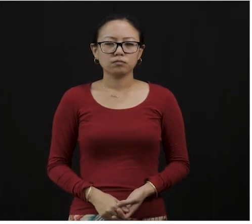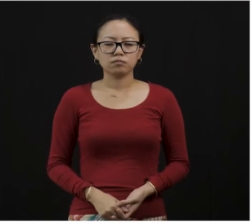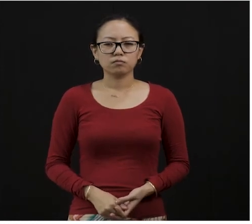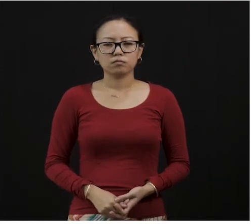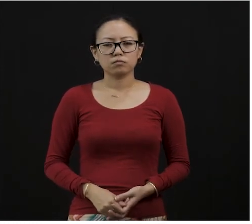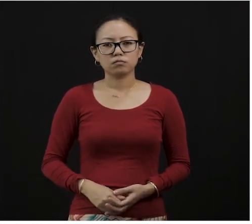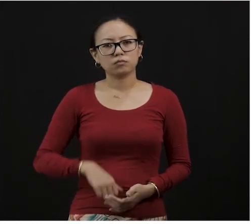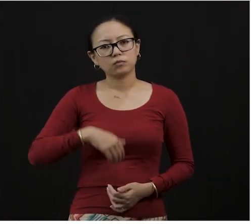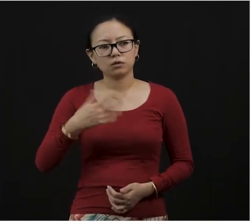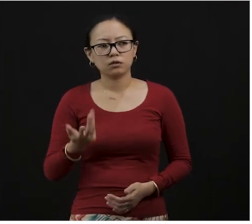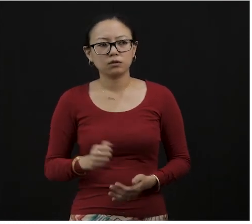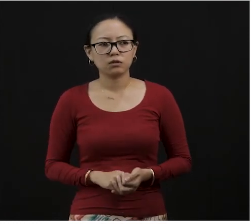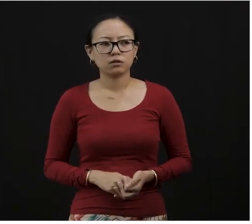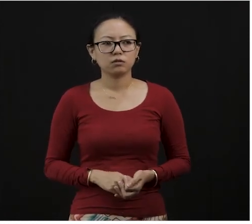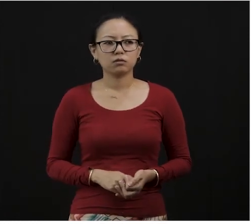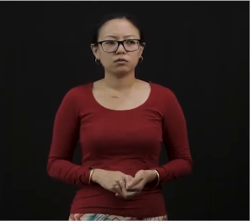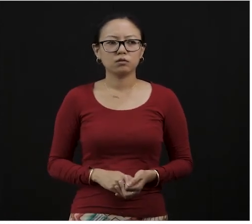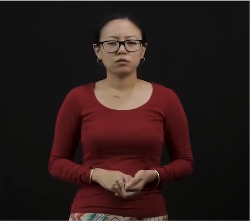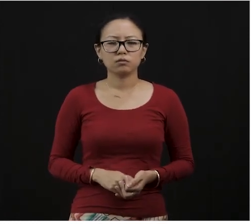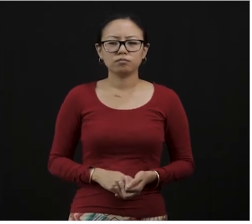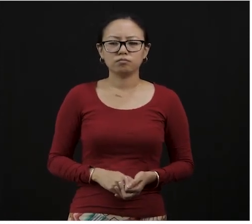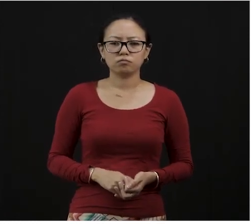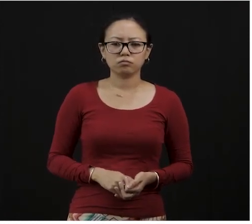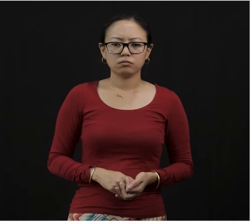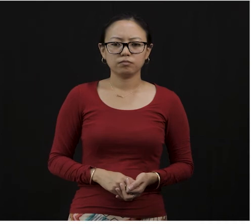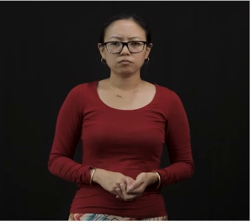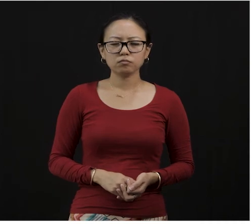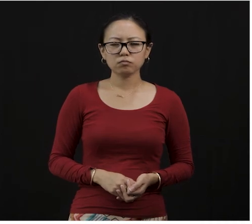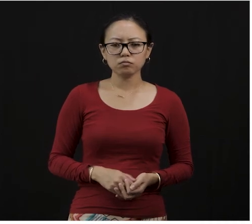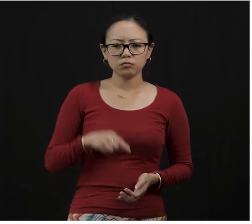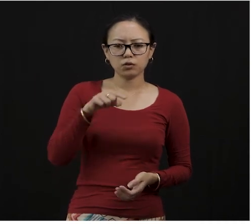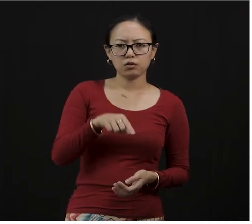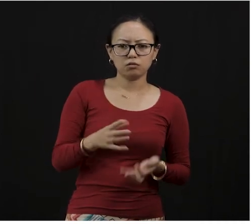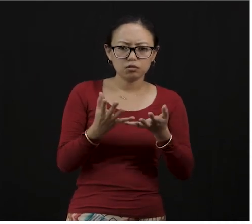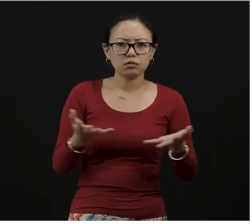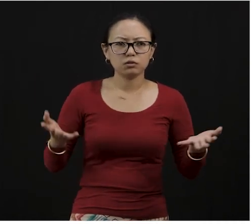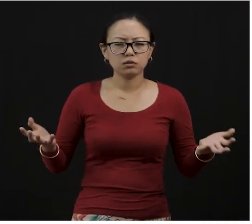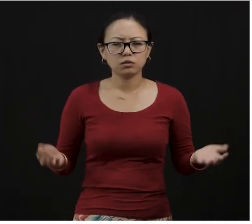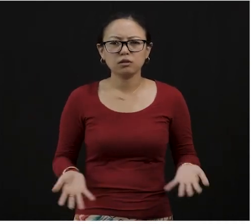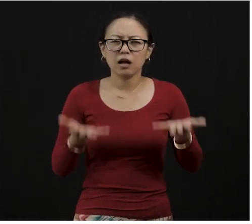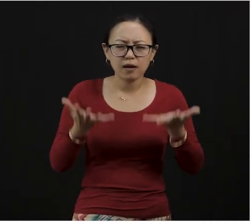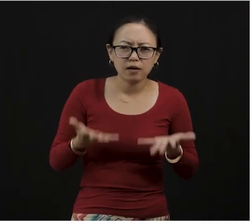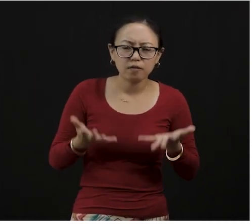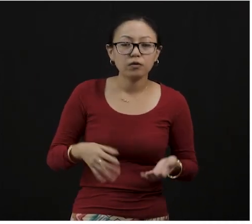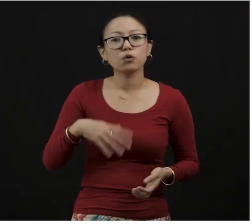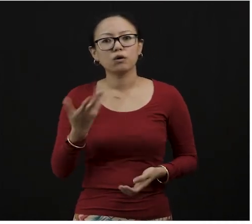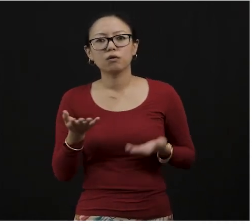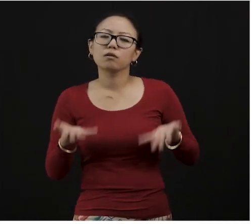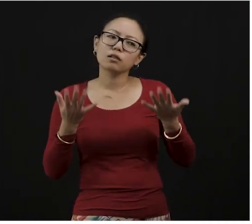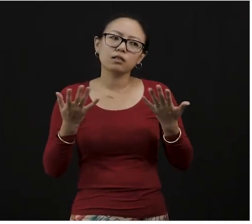Next, we have, are these objects light or heavy? Decide whether you would measure their heights in gram or kg. Here.